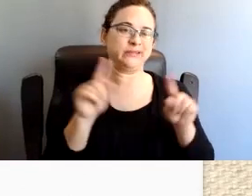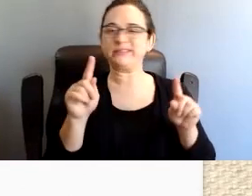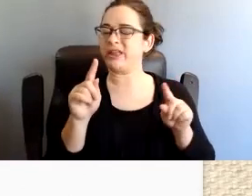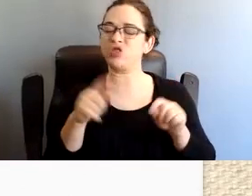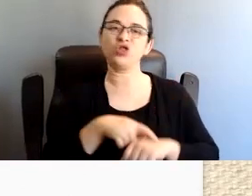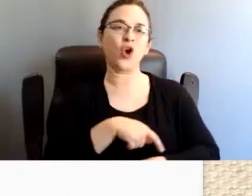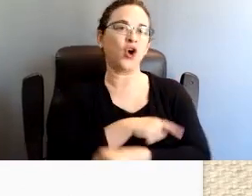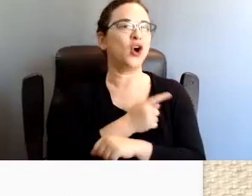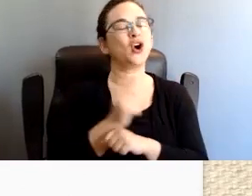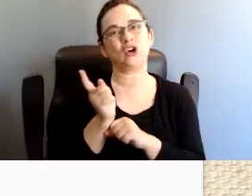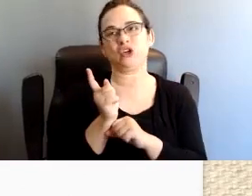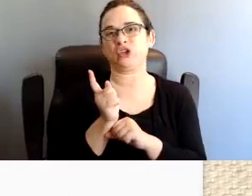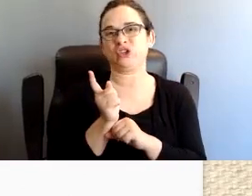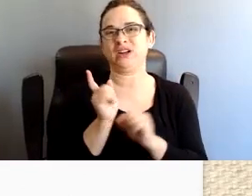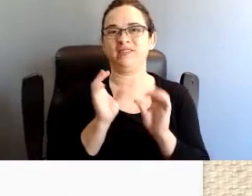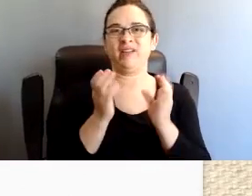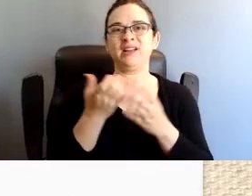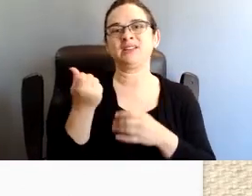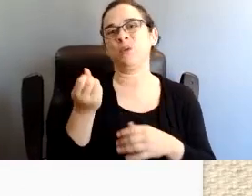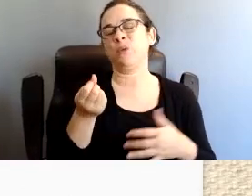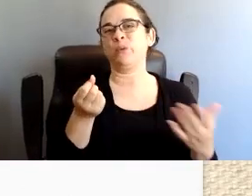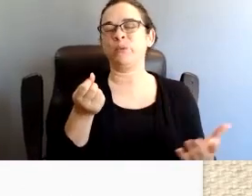and it's because it's outside of our